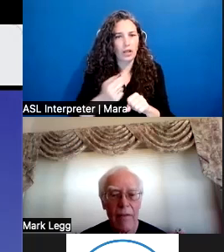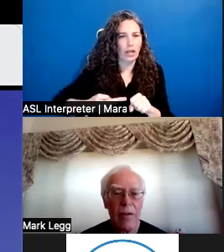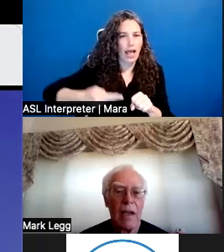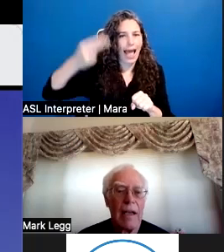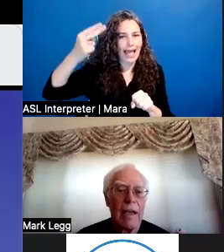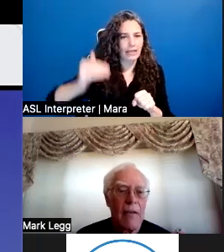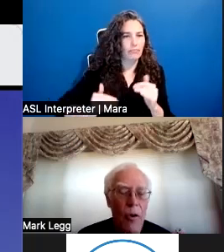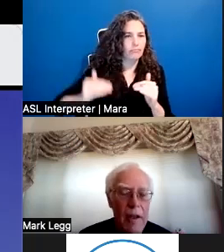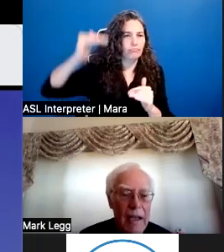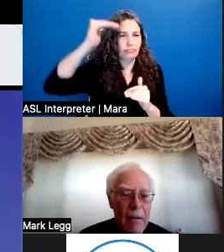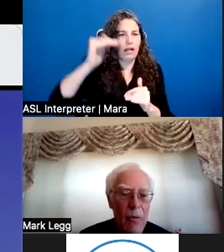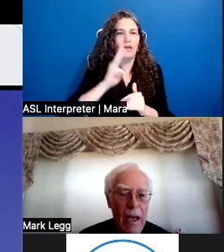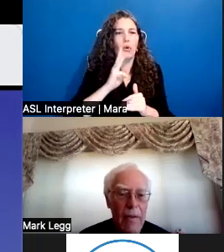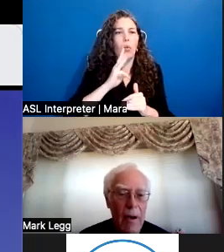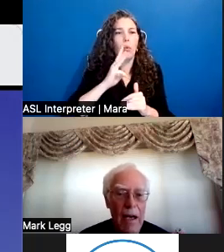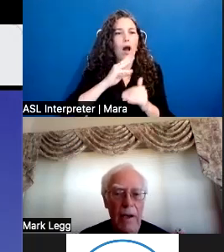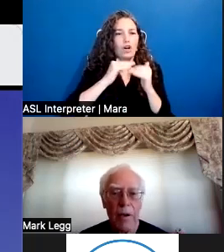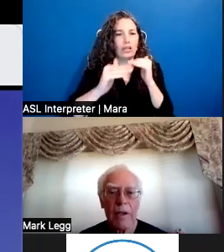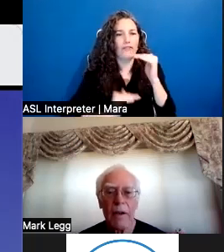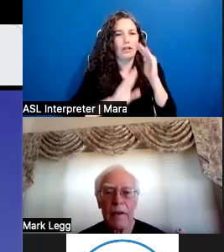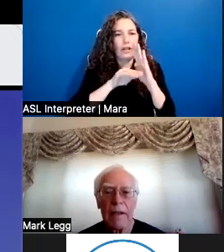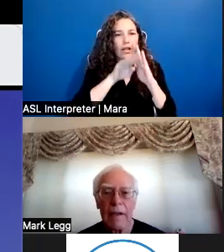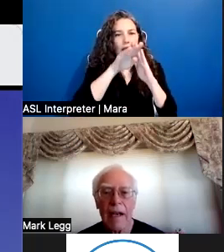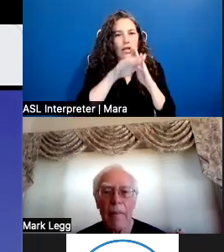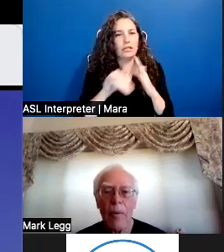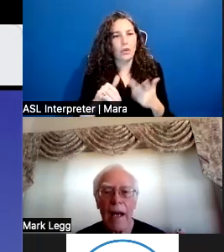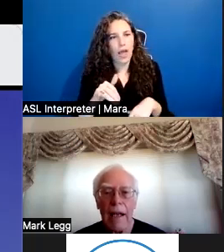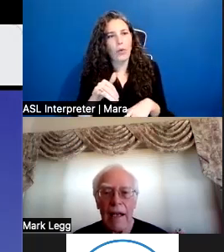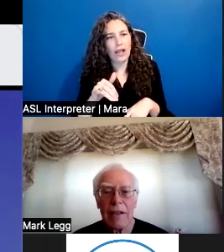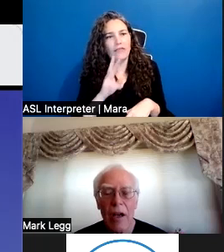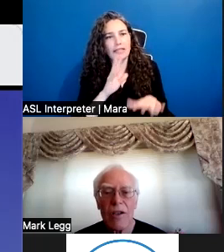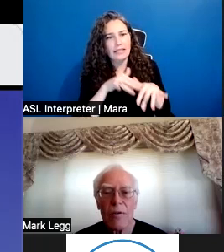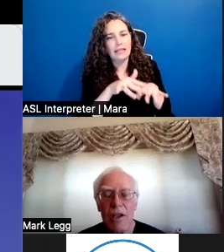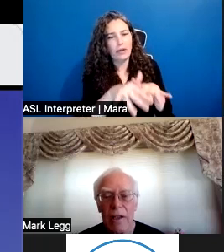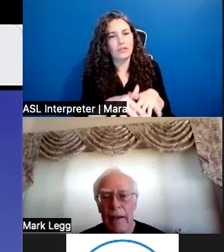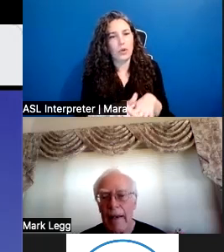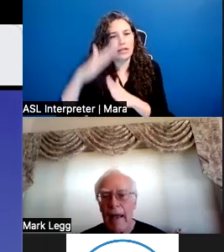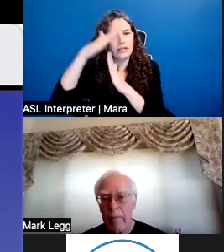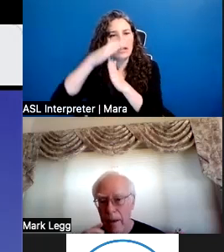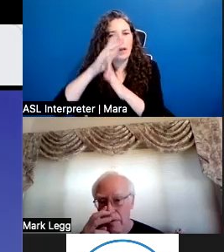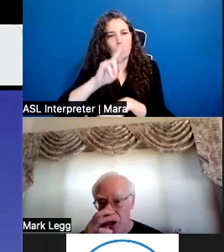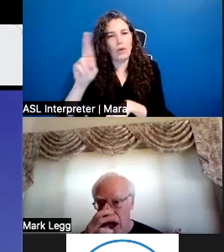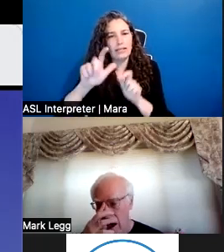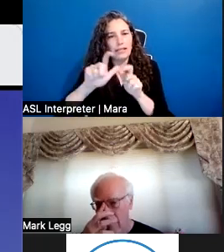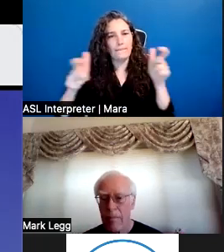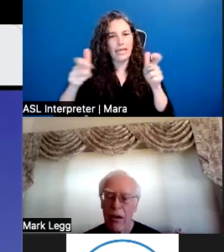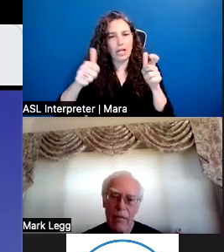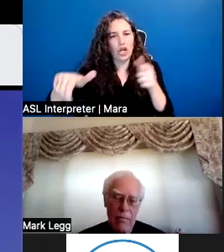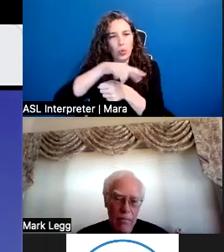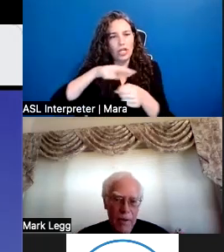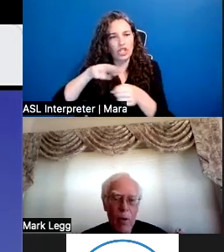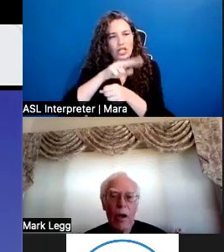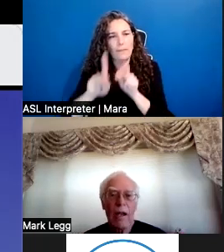sea level for the incoming wave. They're right on the coast, and the top right is a larger region. And people talk often